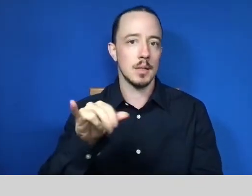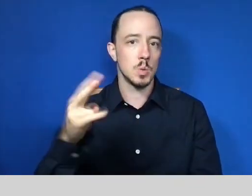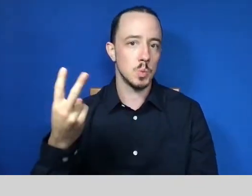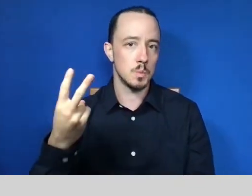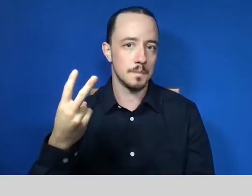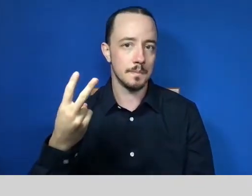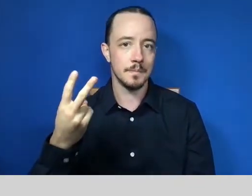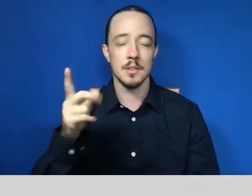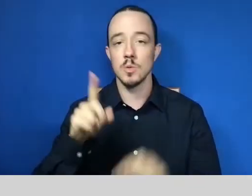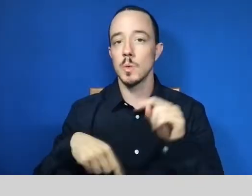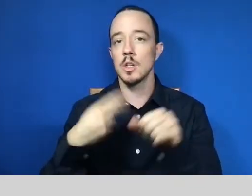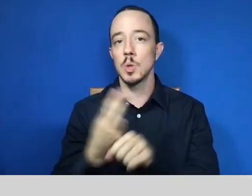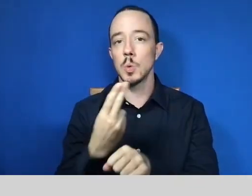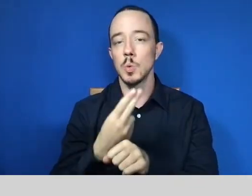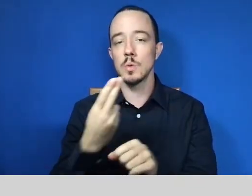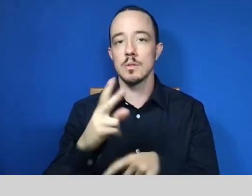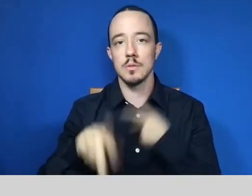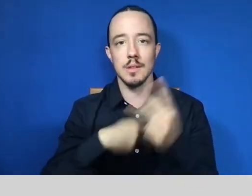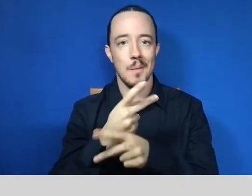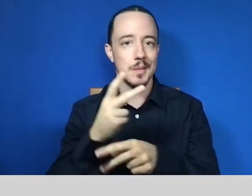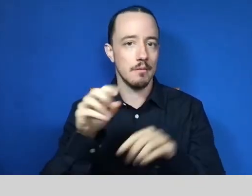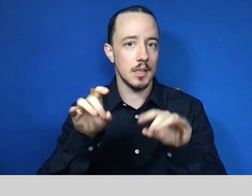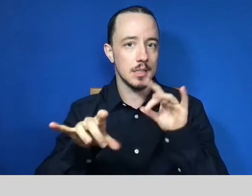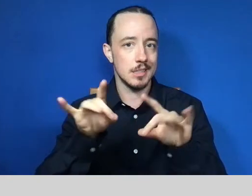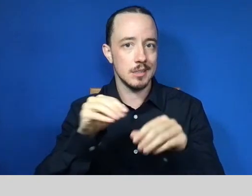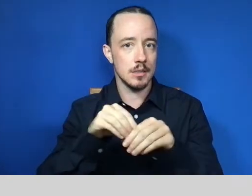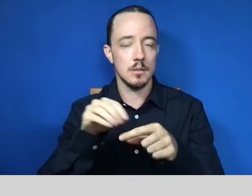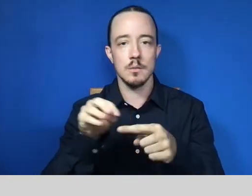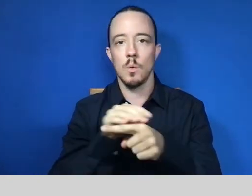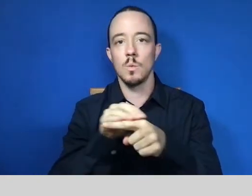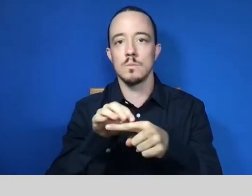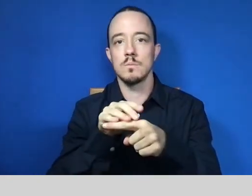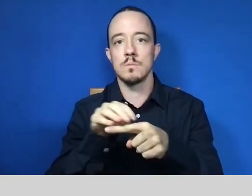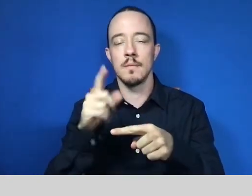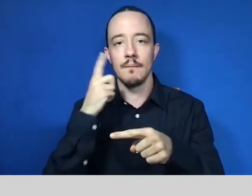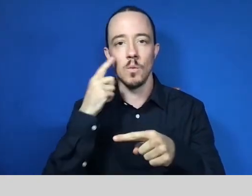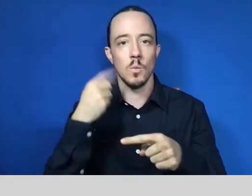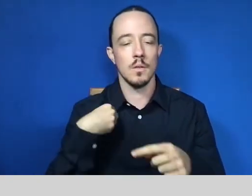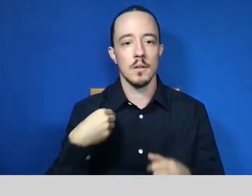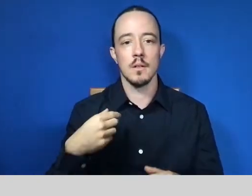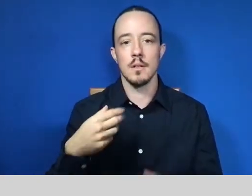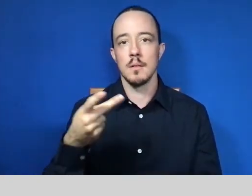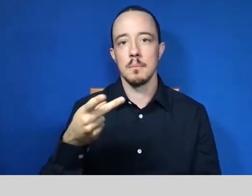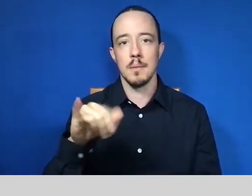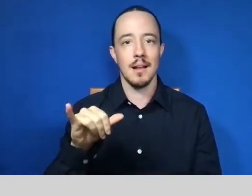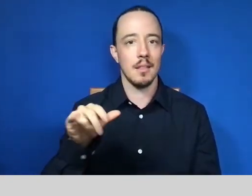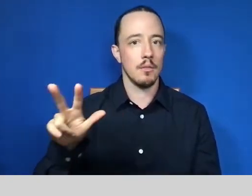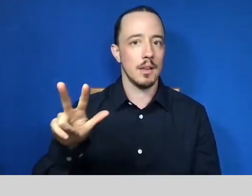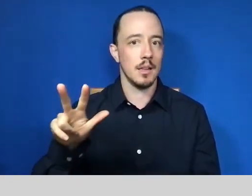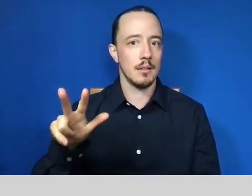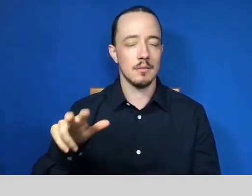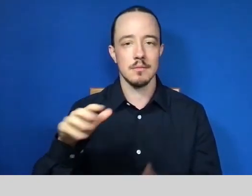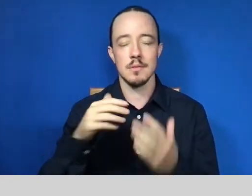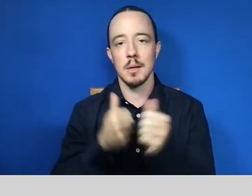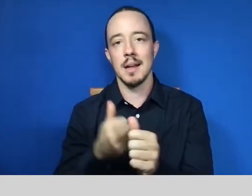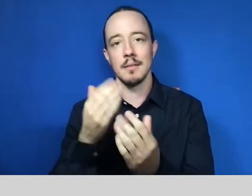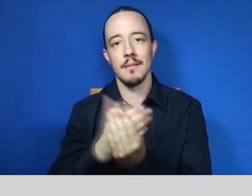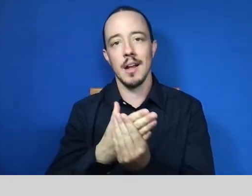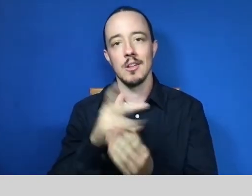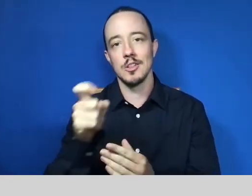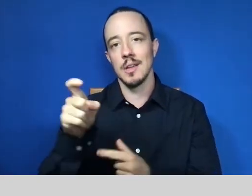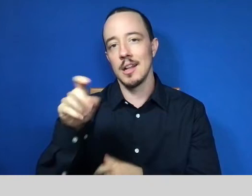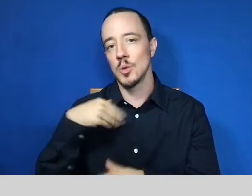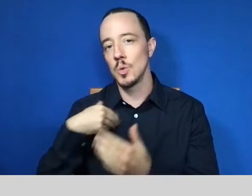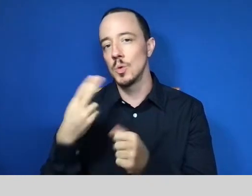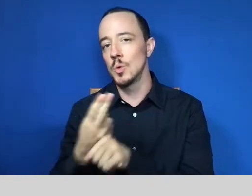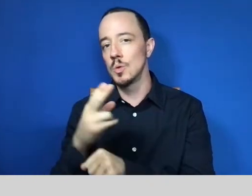2. So you could not use type hints in the source code of your 2-3 compatible file. So you had to use